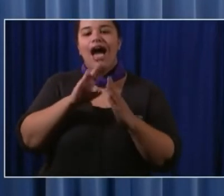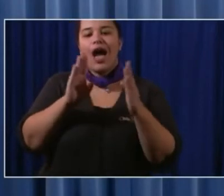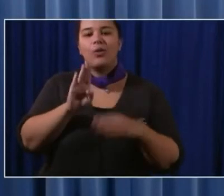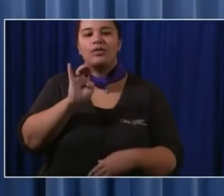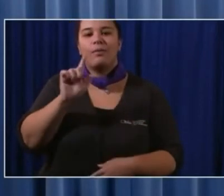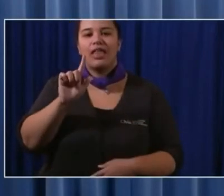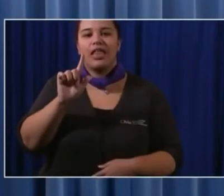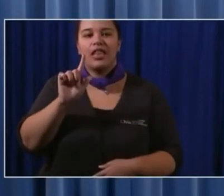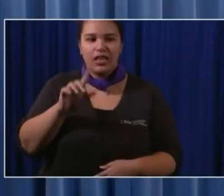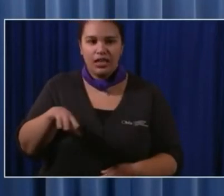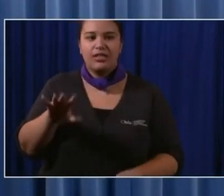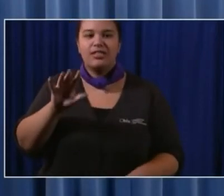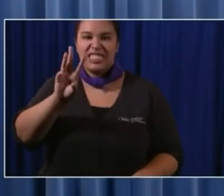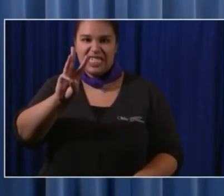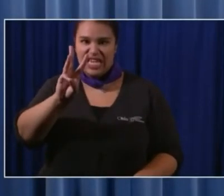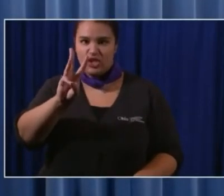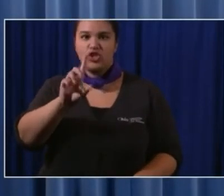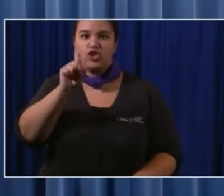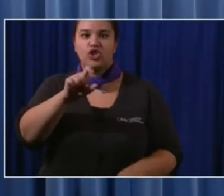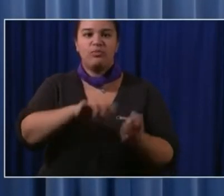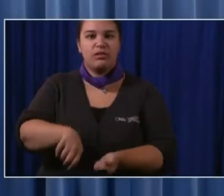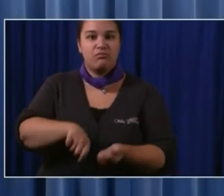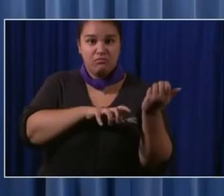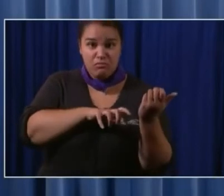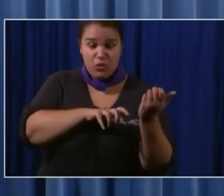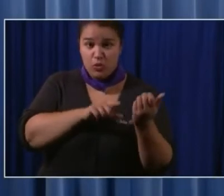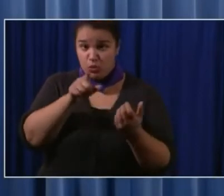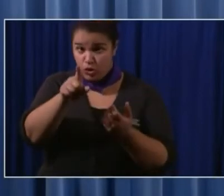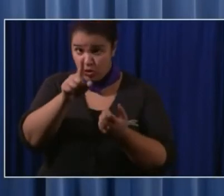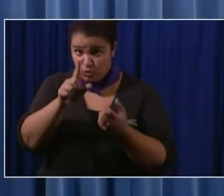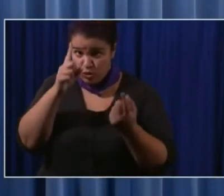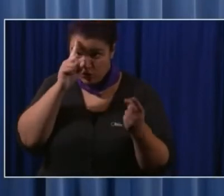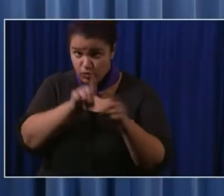given the situation and where we stand today?